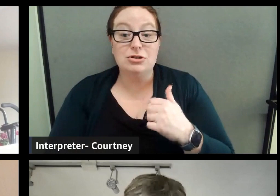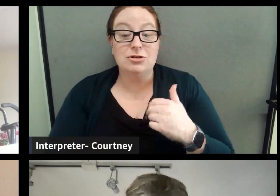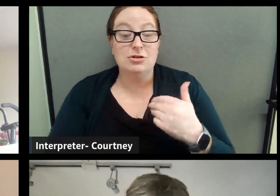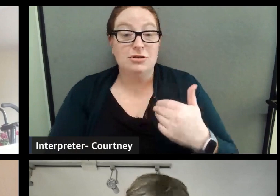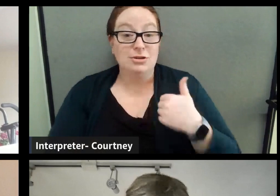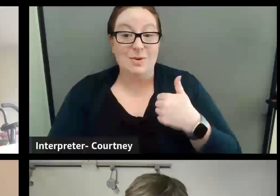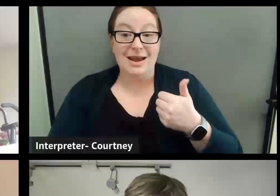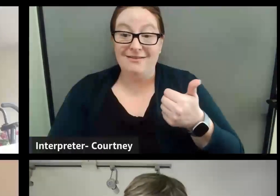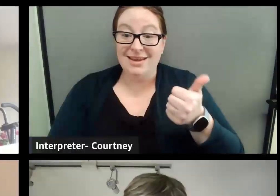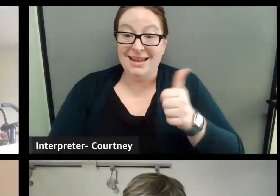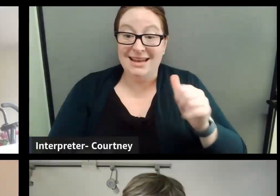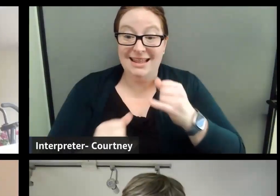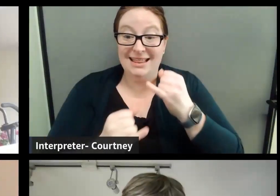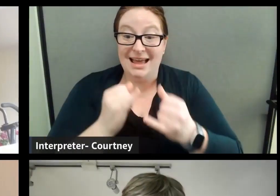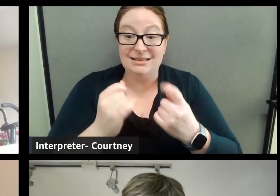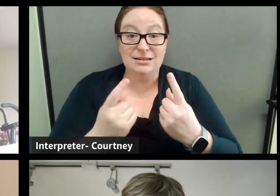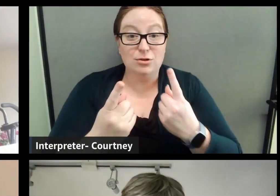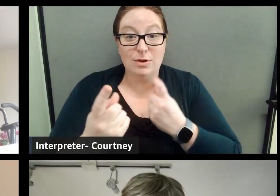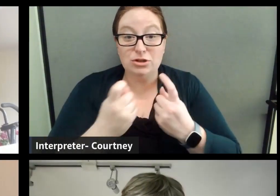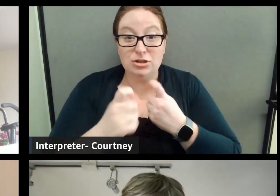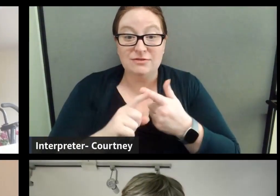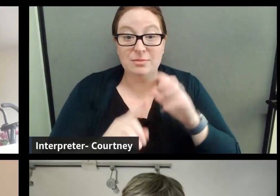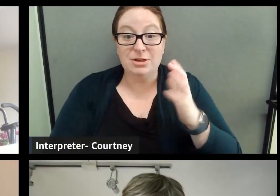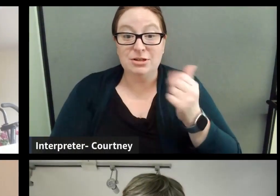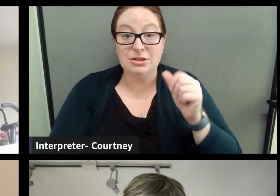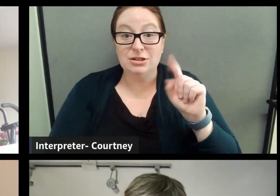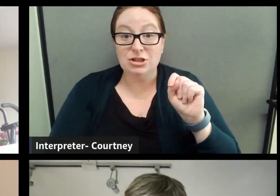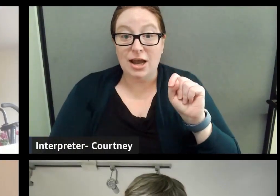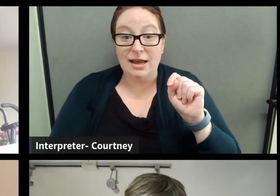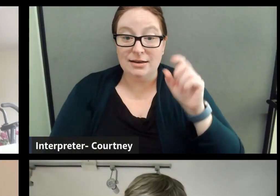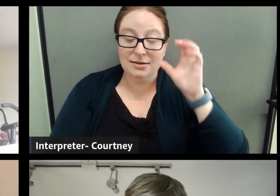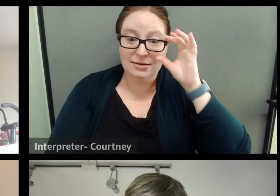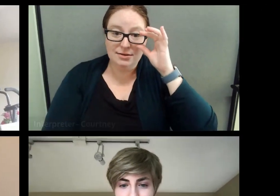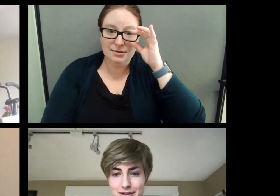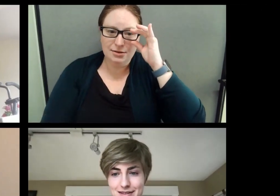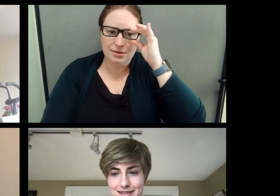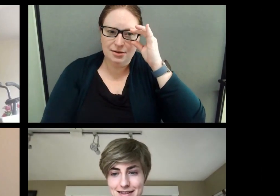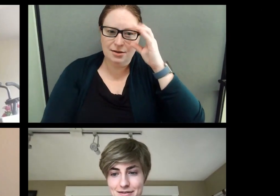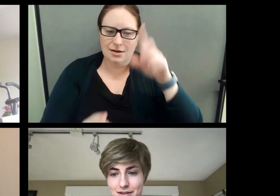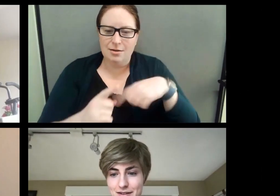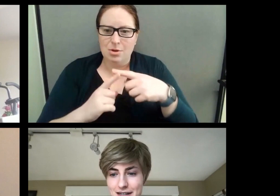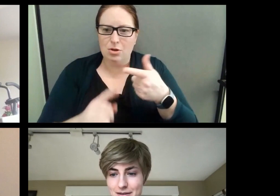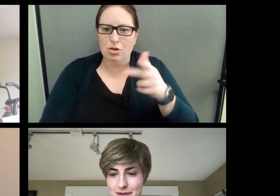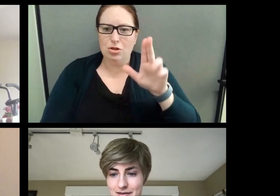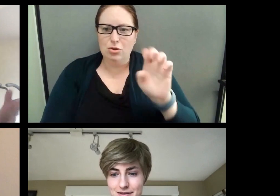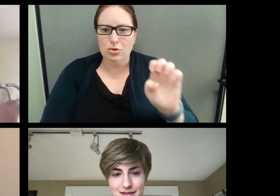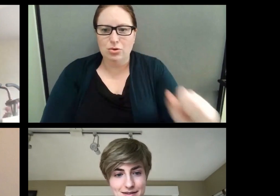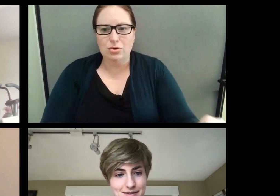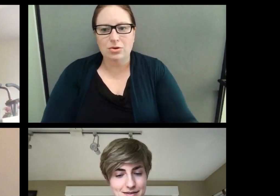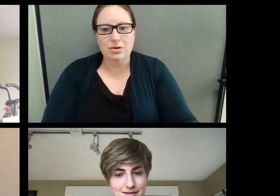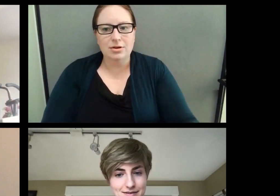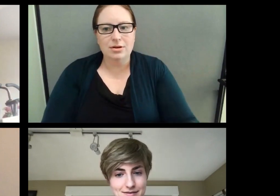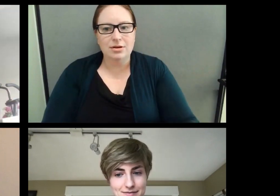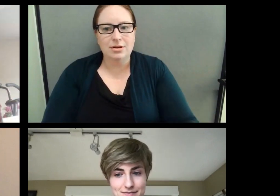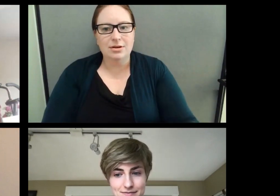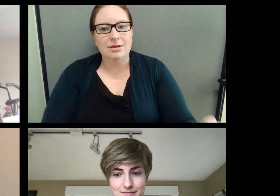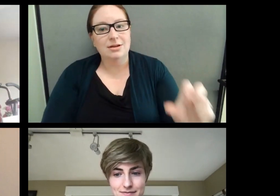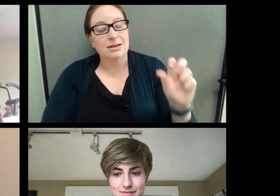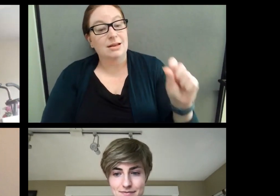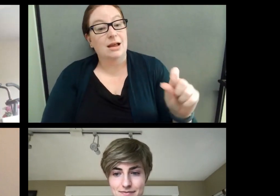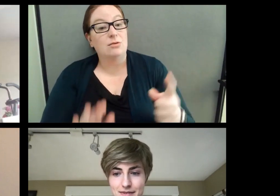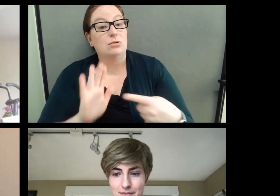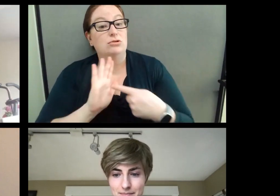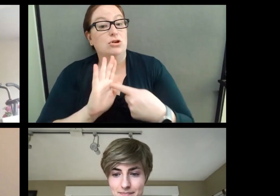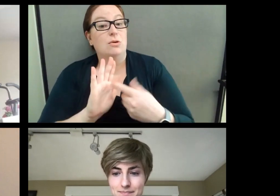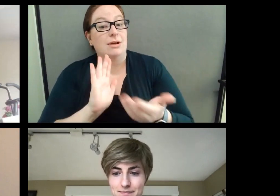last questions from the chat about any of the Glue? I'll show up again. Henry called